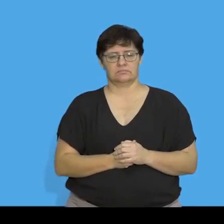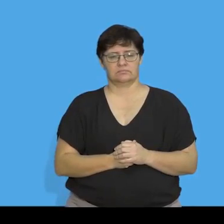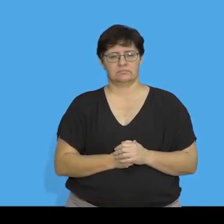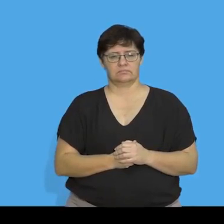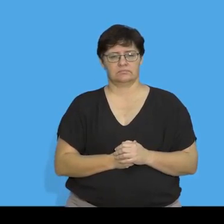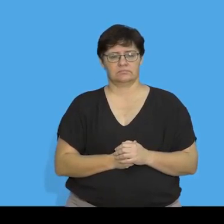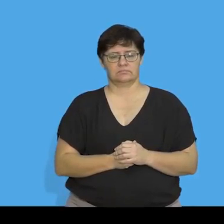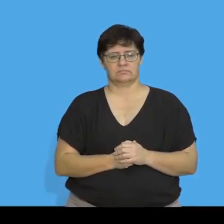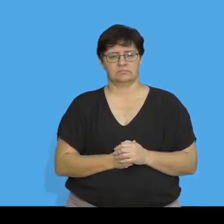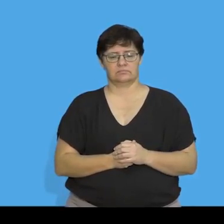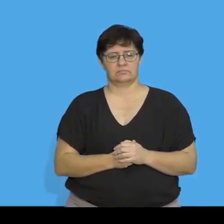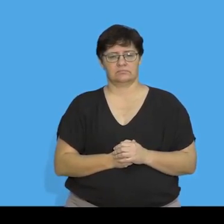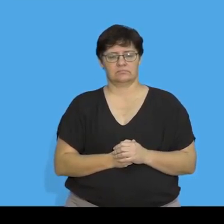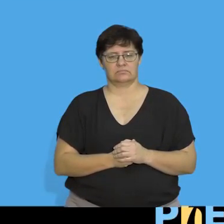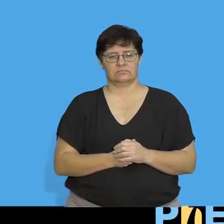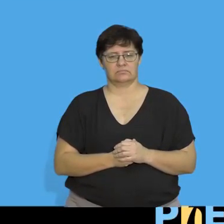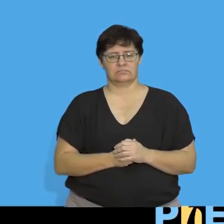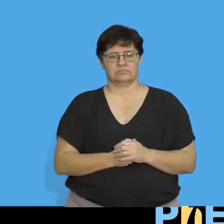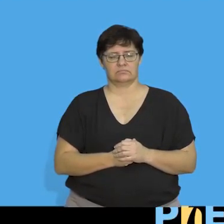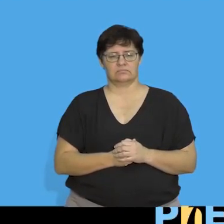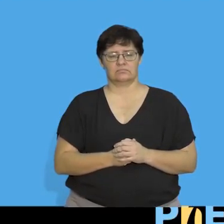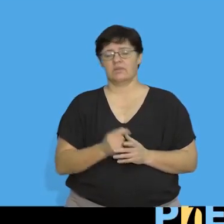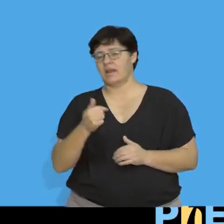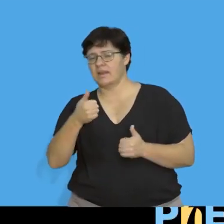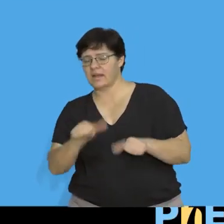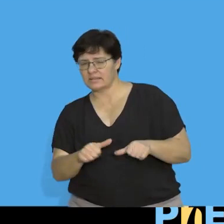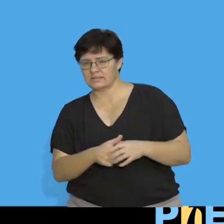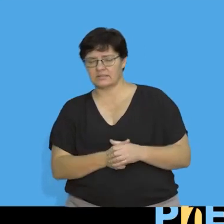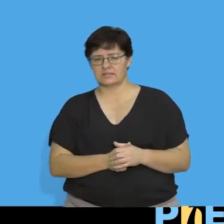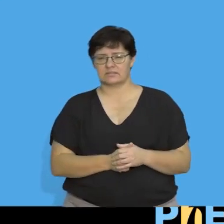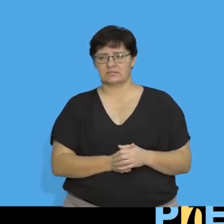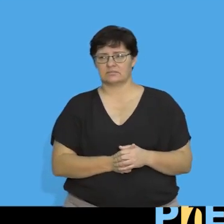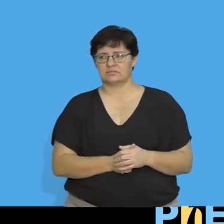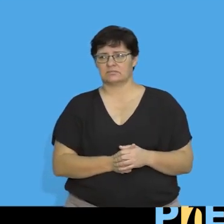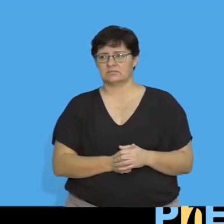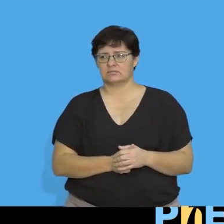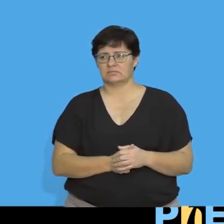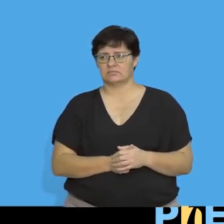doing well. So let's go to the next one. We're going to go to